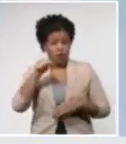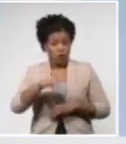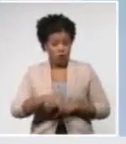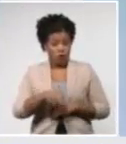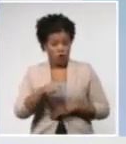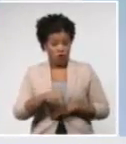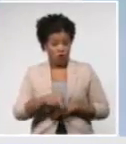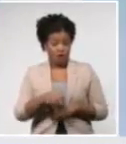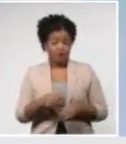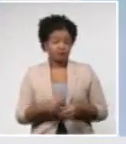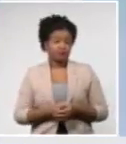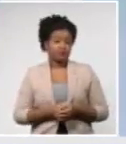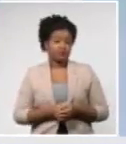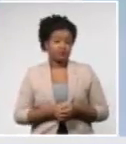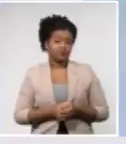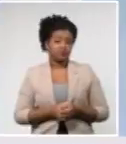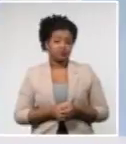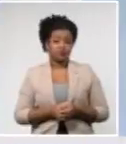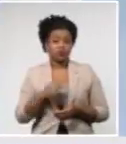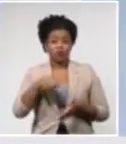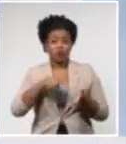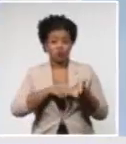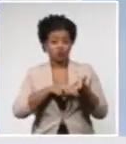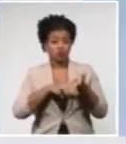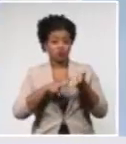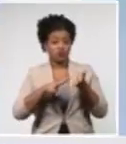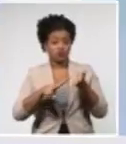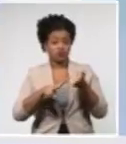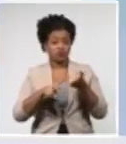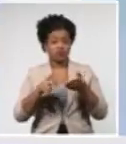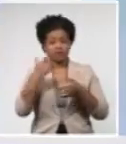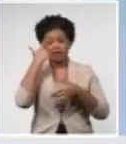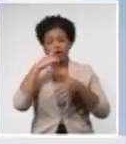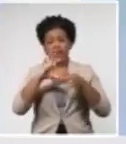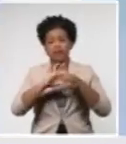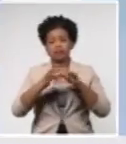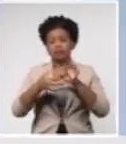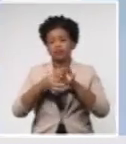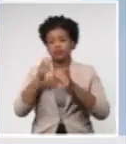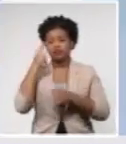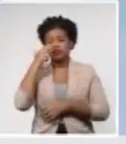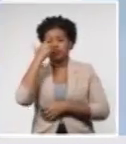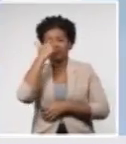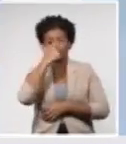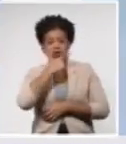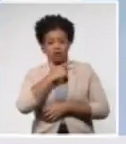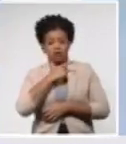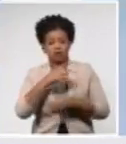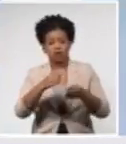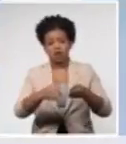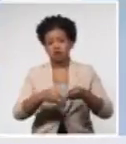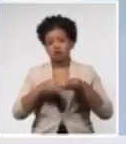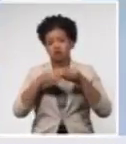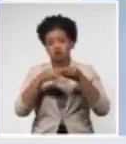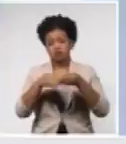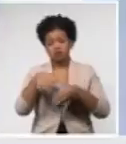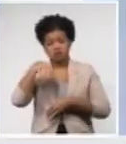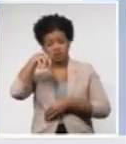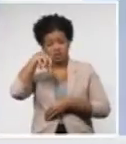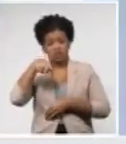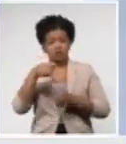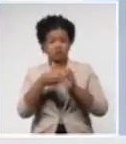we ratify, above all today, the rest of the provinces: Artemisa, Ciego de Ávila, Granma, Pinar del